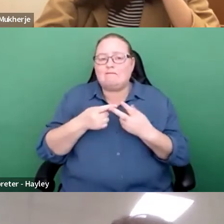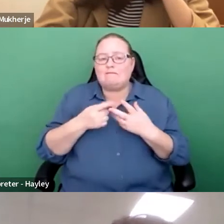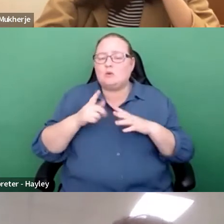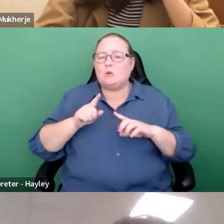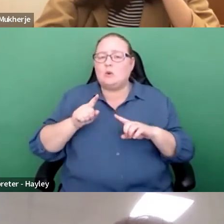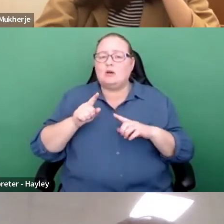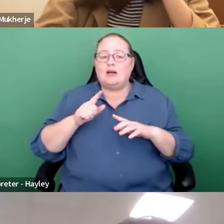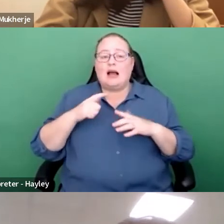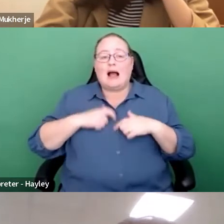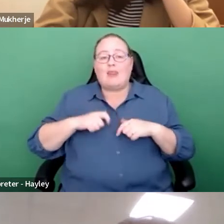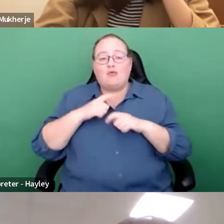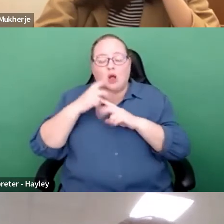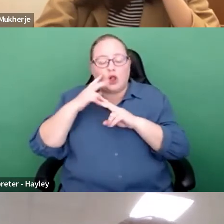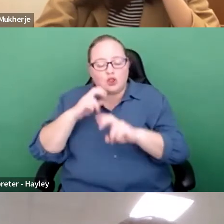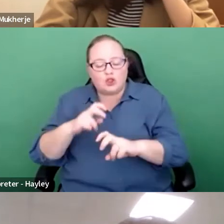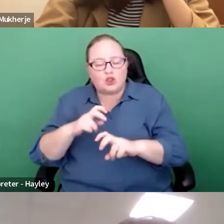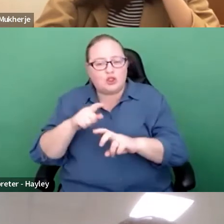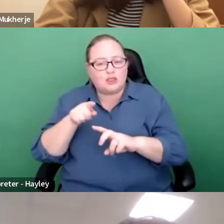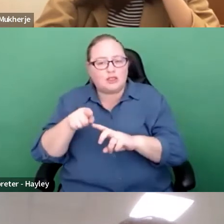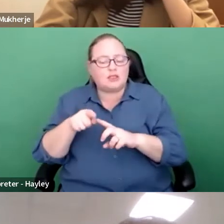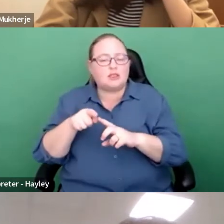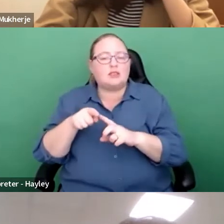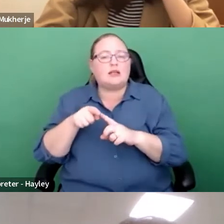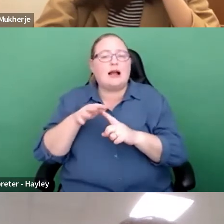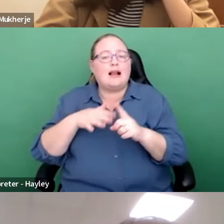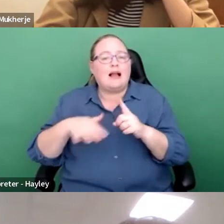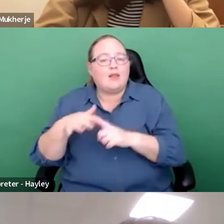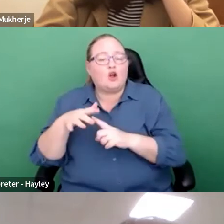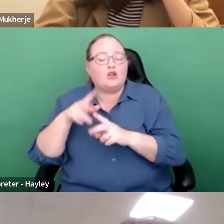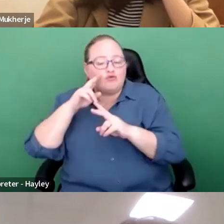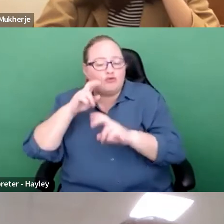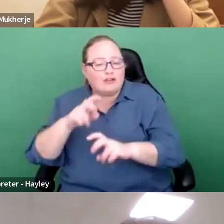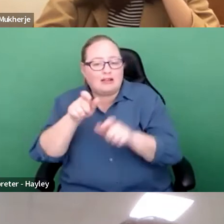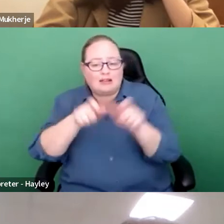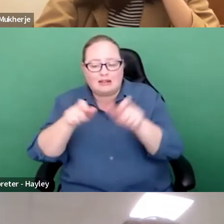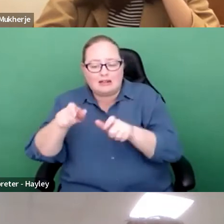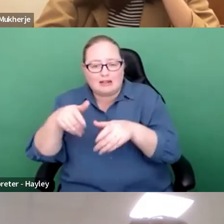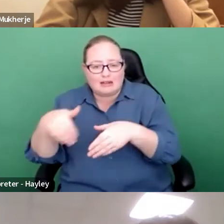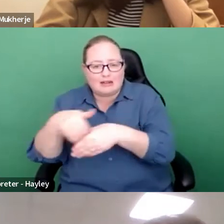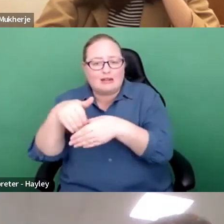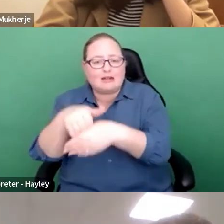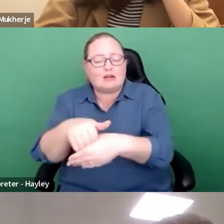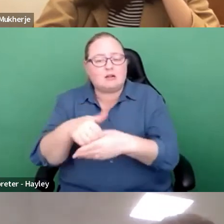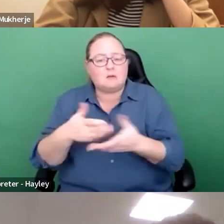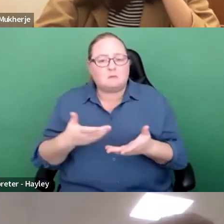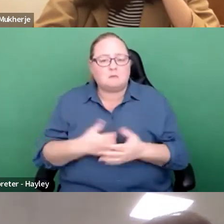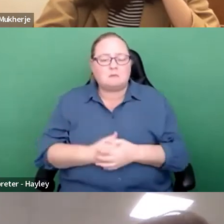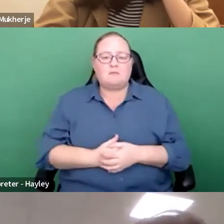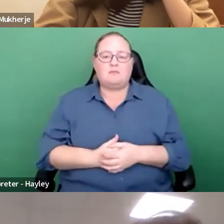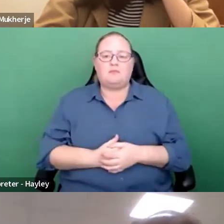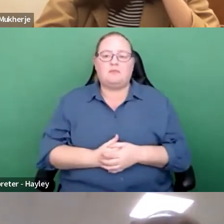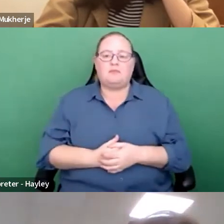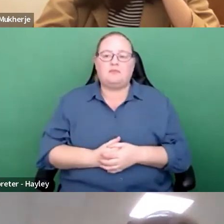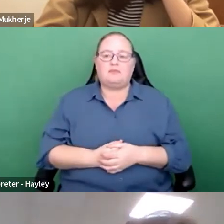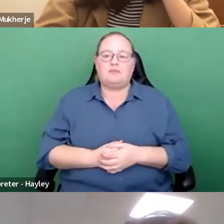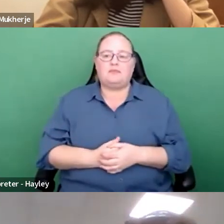like particularly methods of ethnography, can contribute to this sort of move. Thank you.